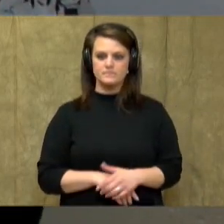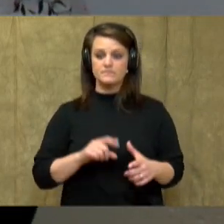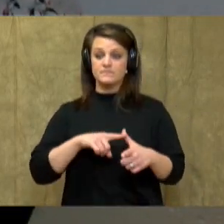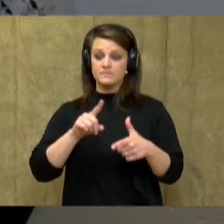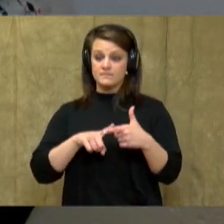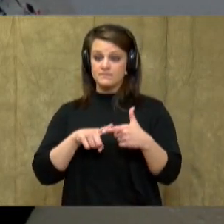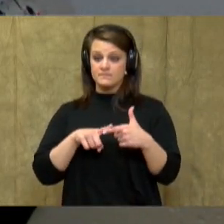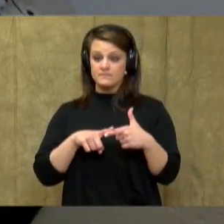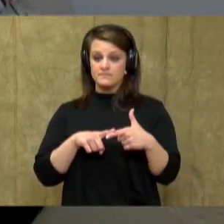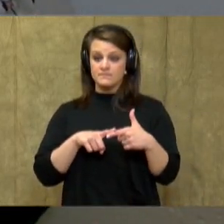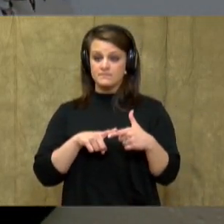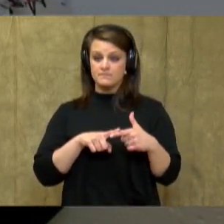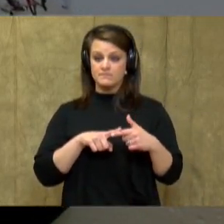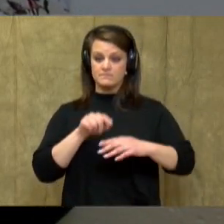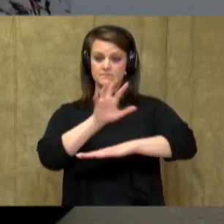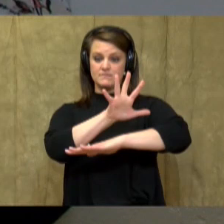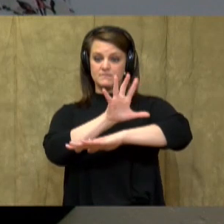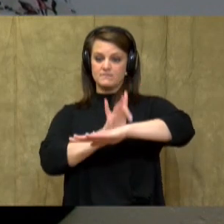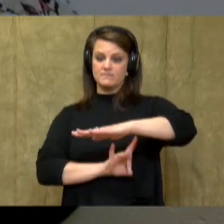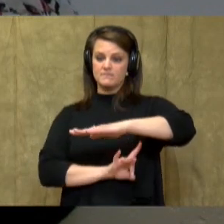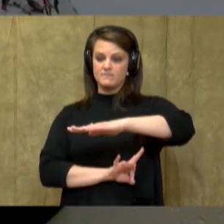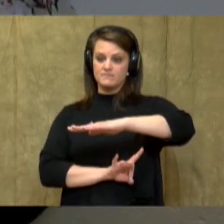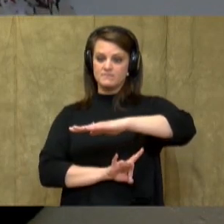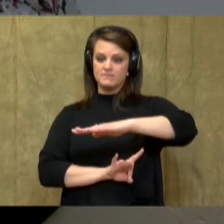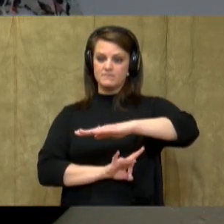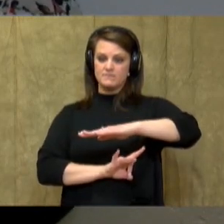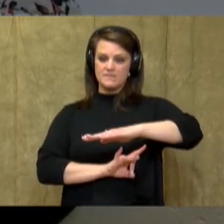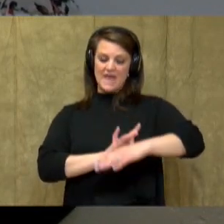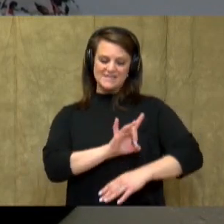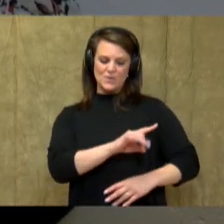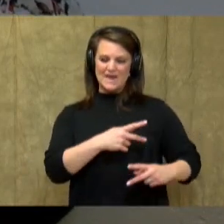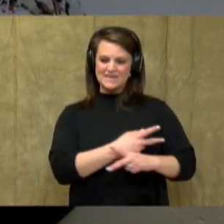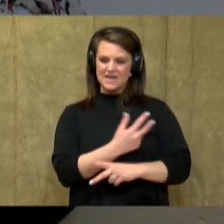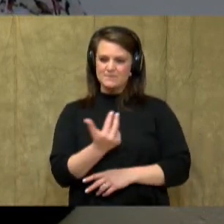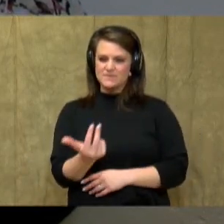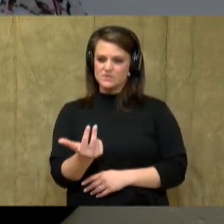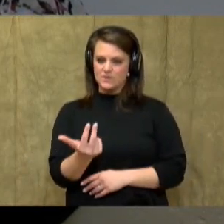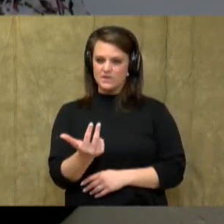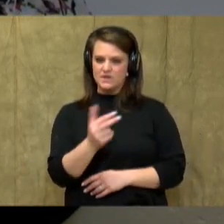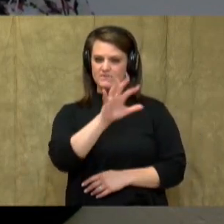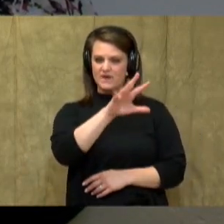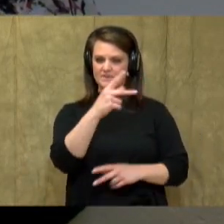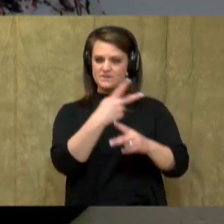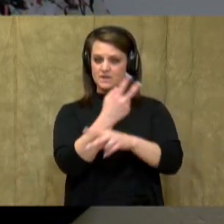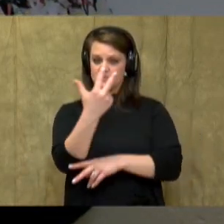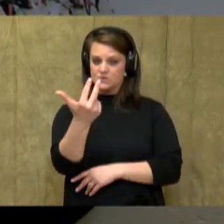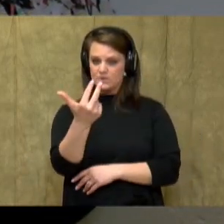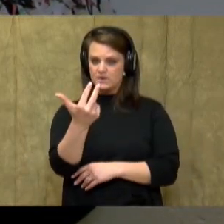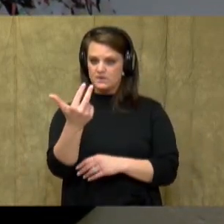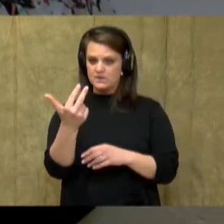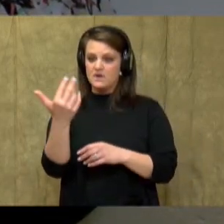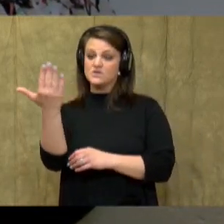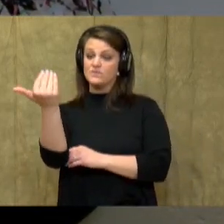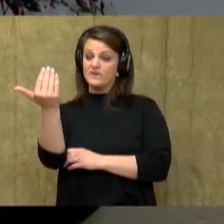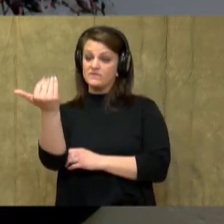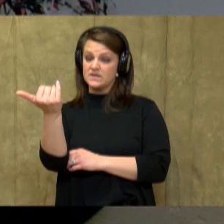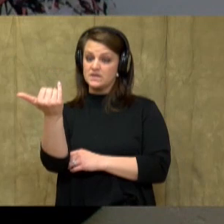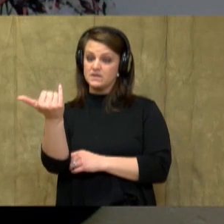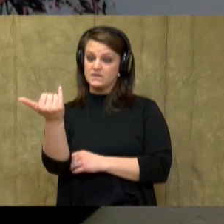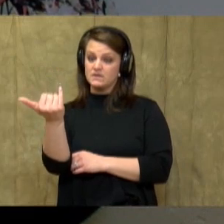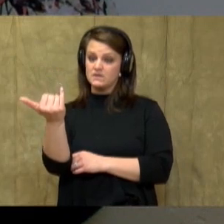then what about 5/8? 8 times 3, so 5 times 3, I have